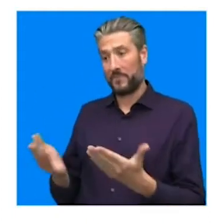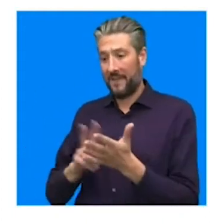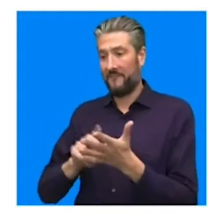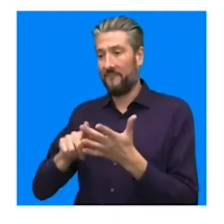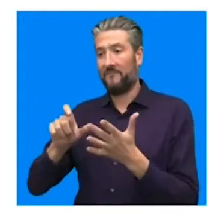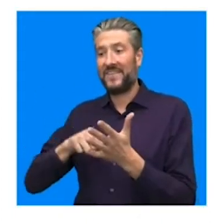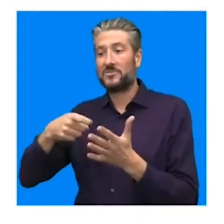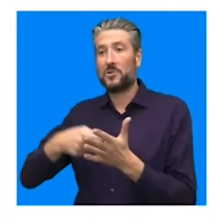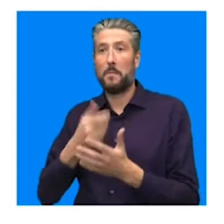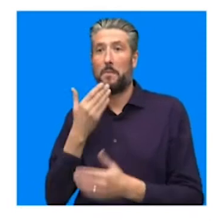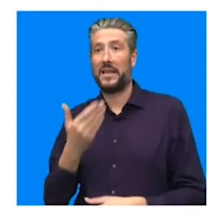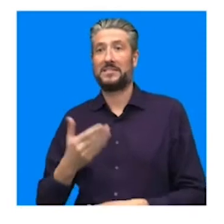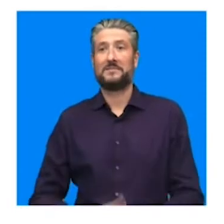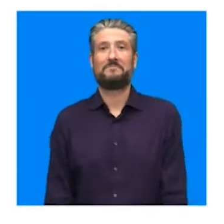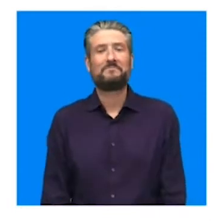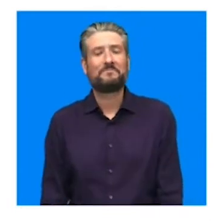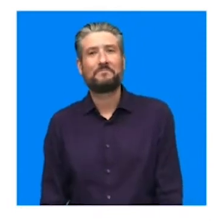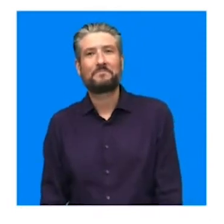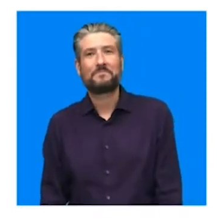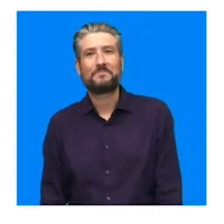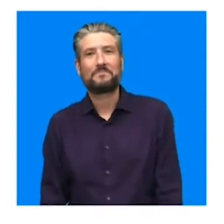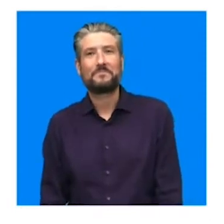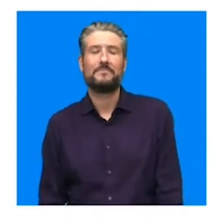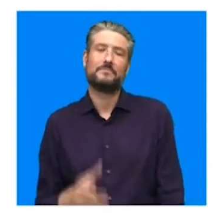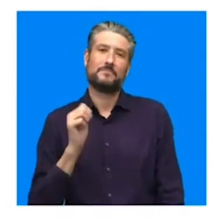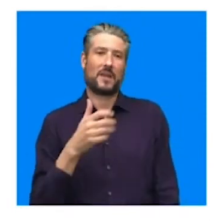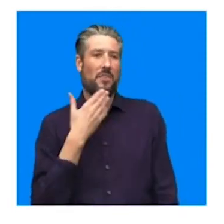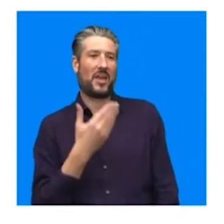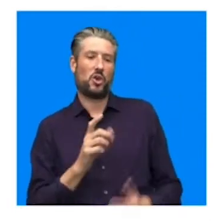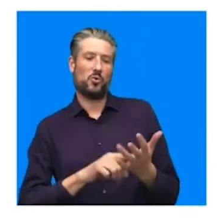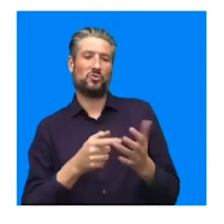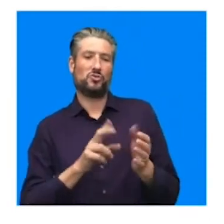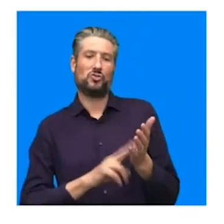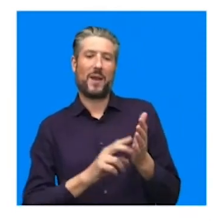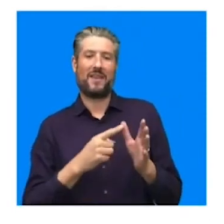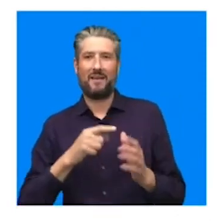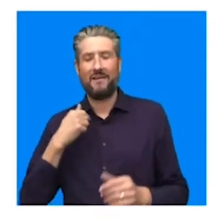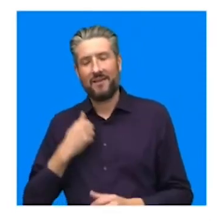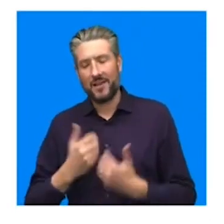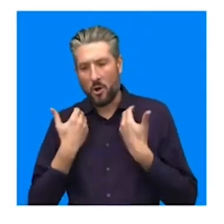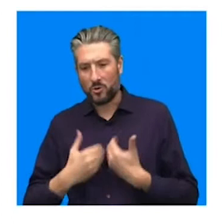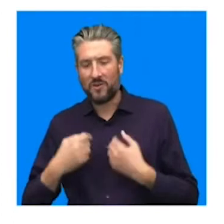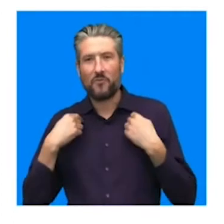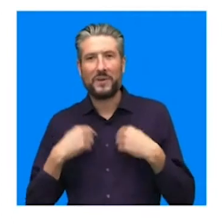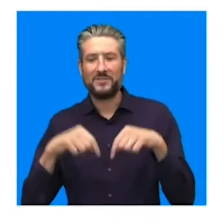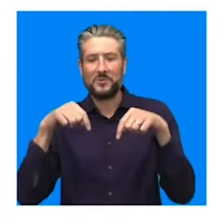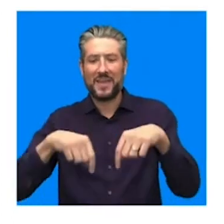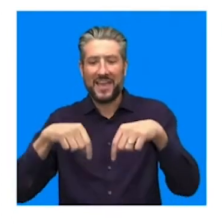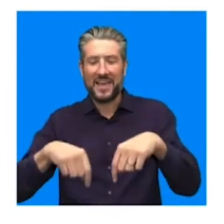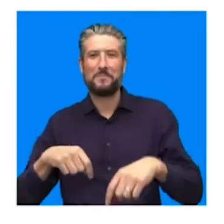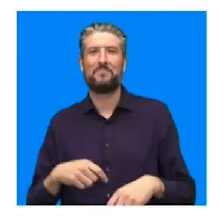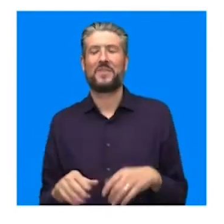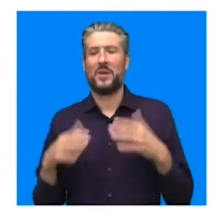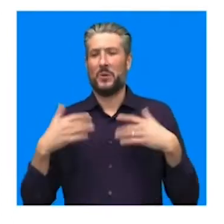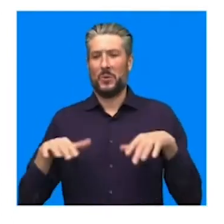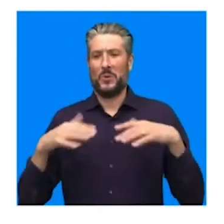please. Thank you so much, Joanna. It's an honor to be here with TechShare Pro. This has been an incredible year